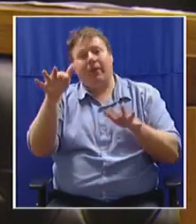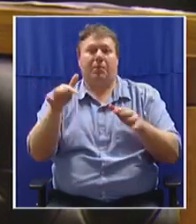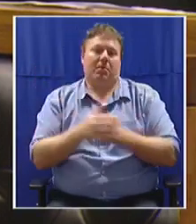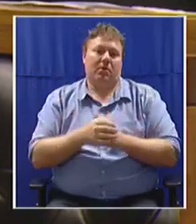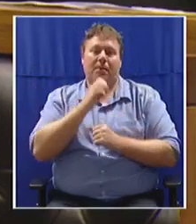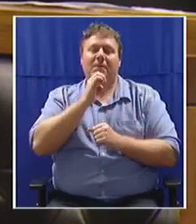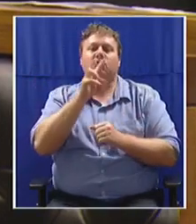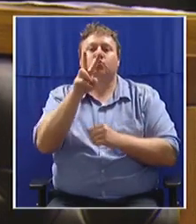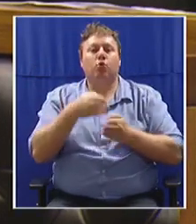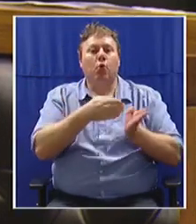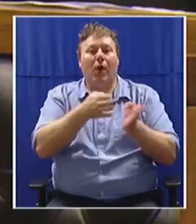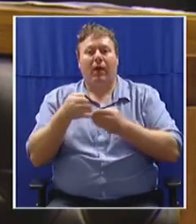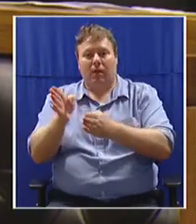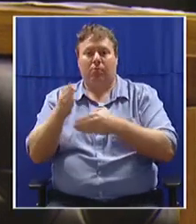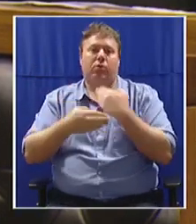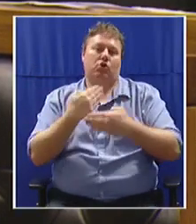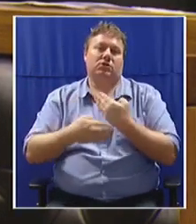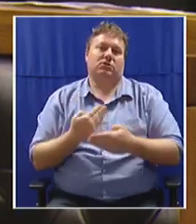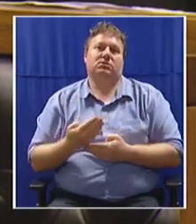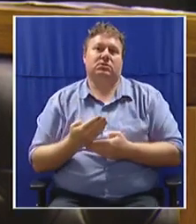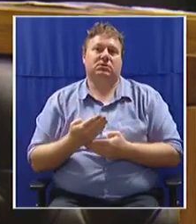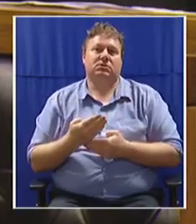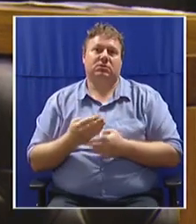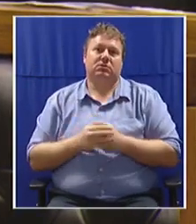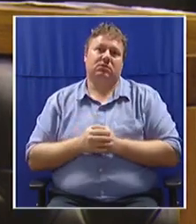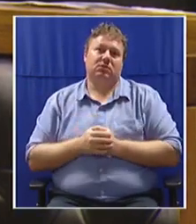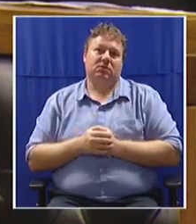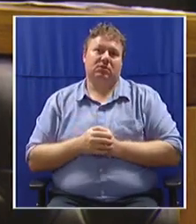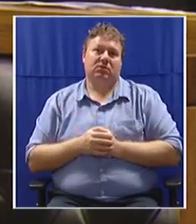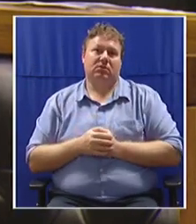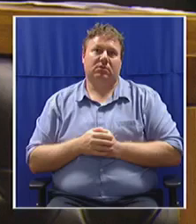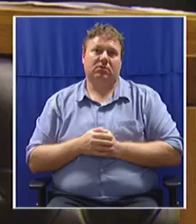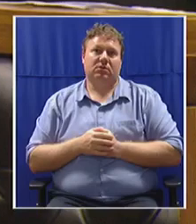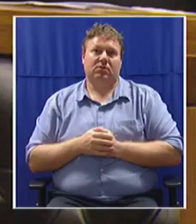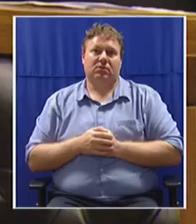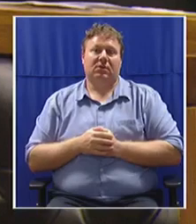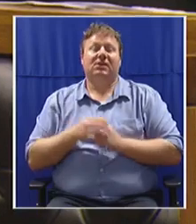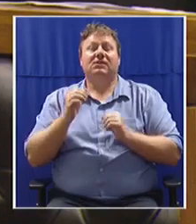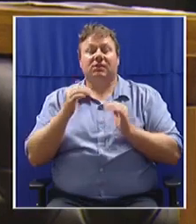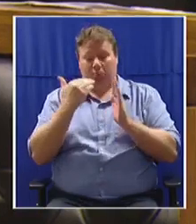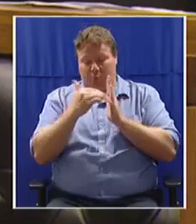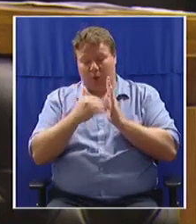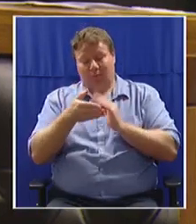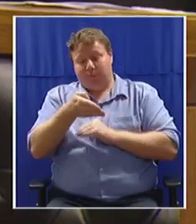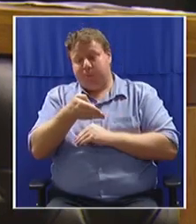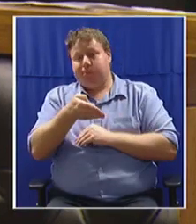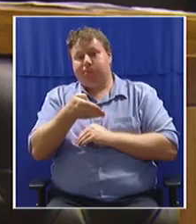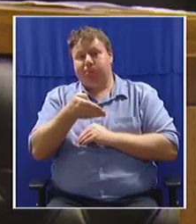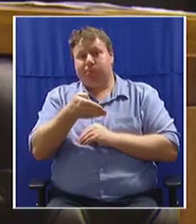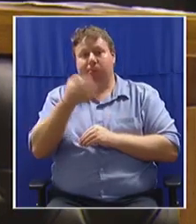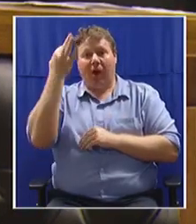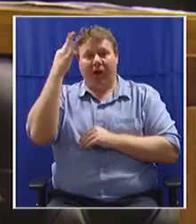process, because there is a program where